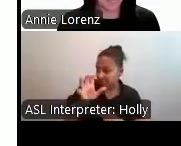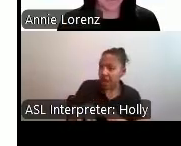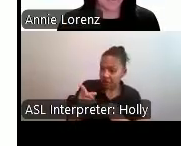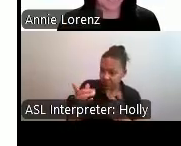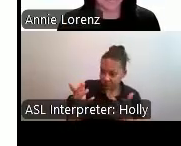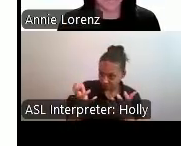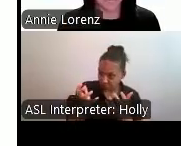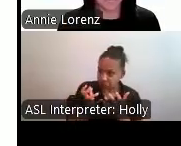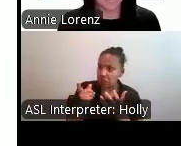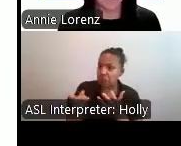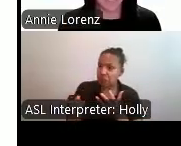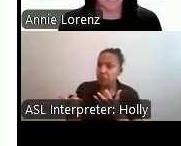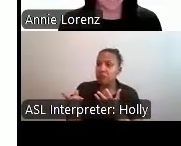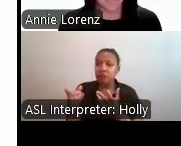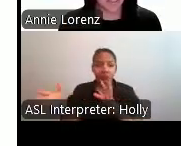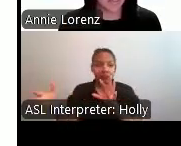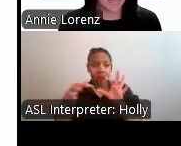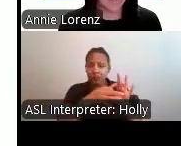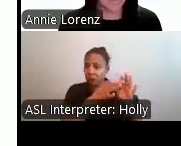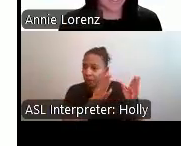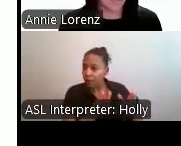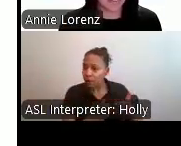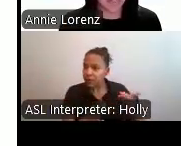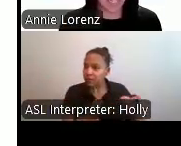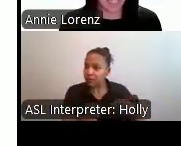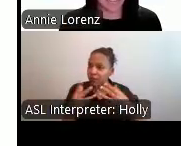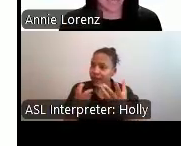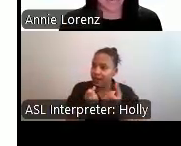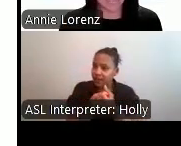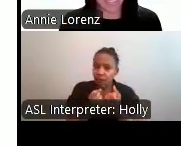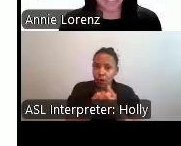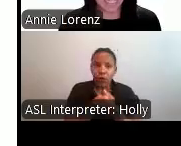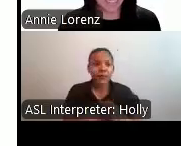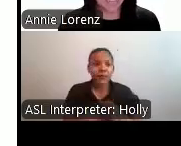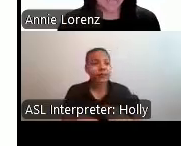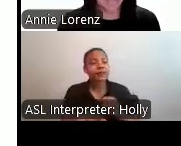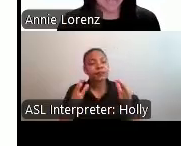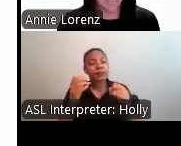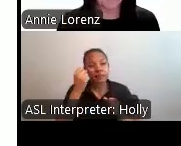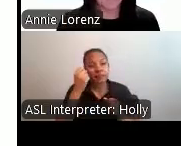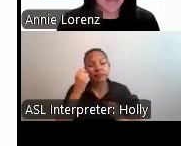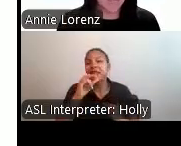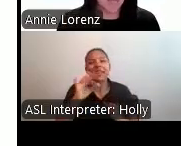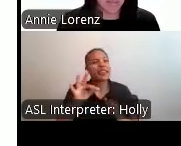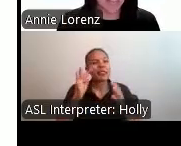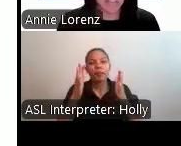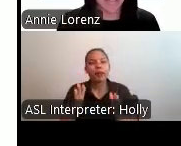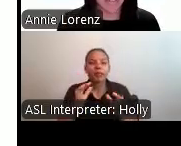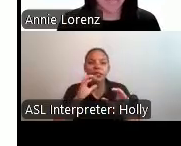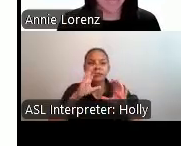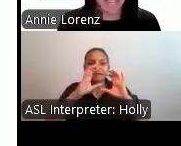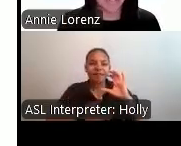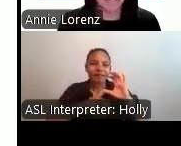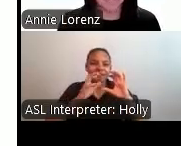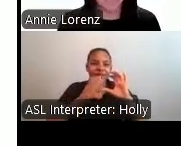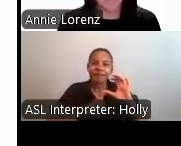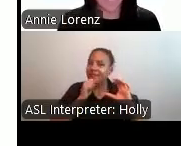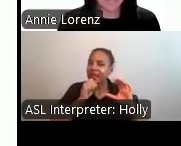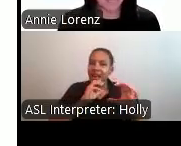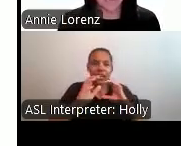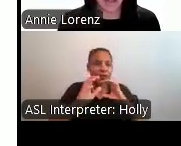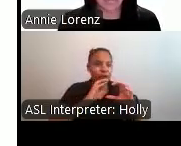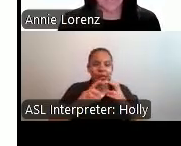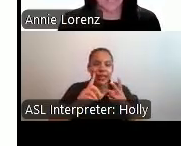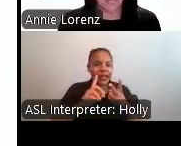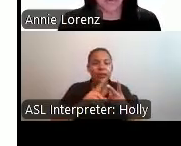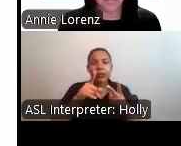interfere with their ability to follow through, communicate, or stay engaged, it may be more than just a rough day. That's